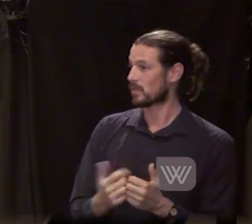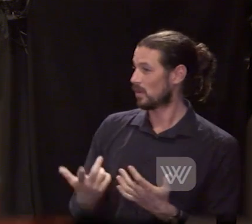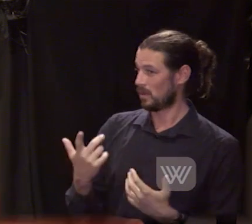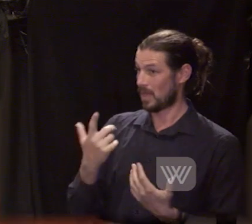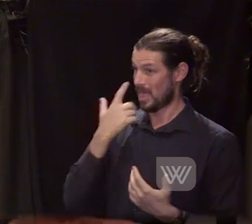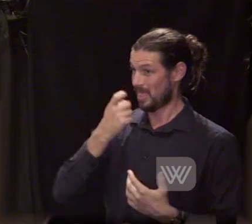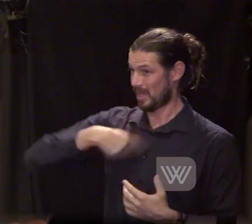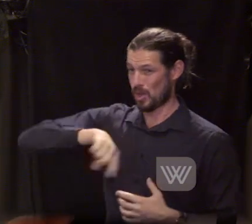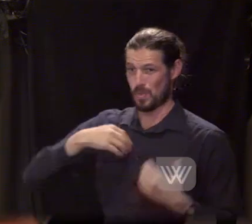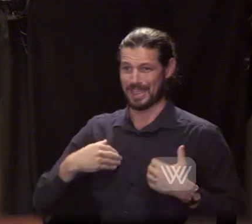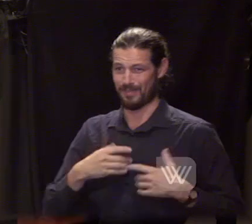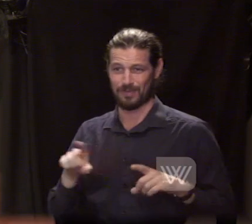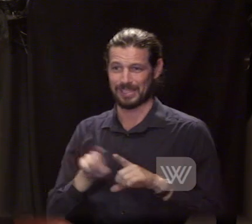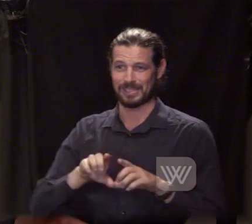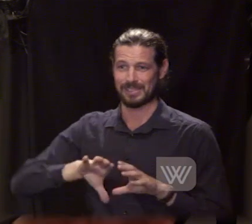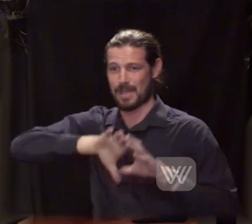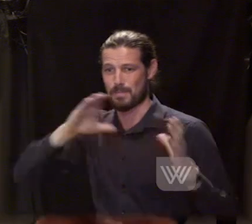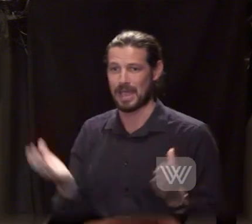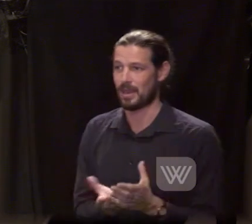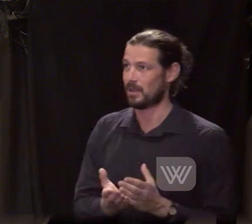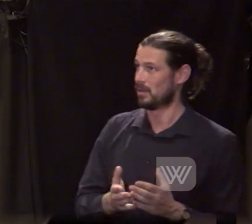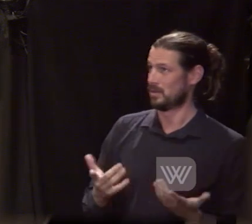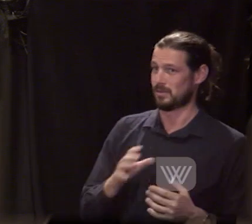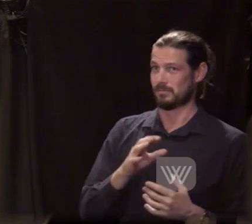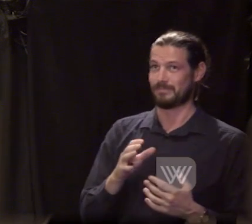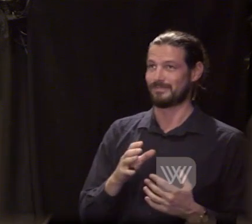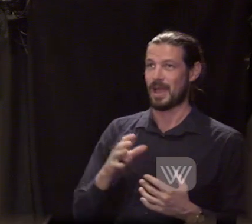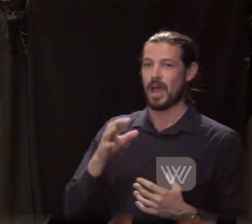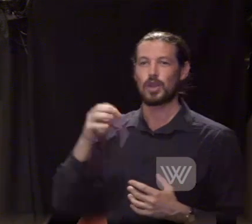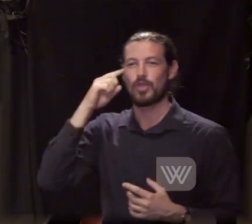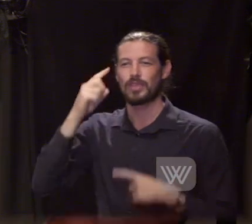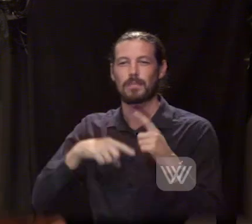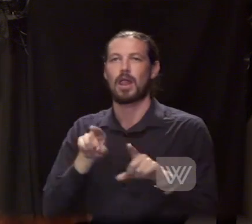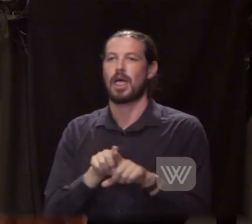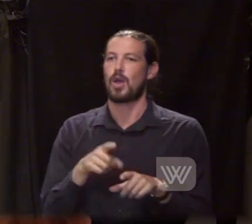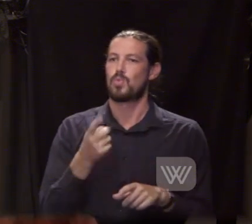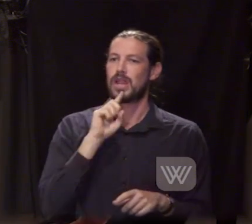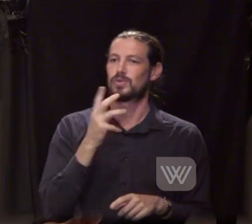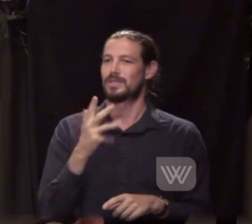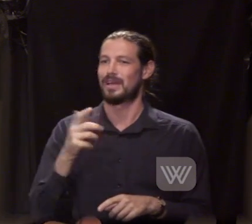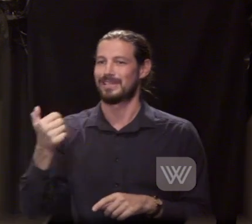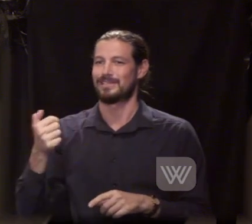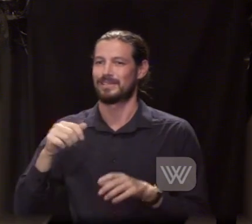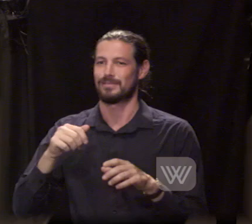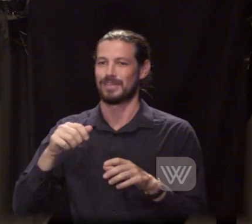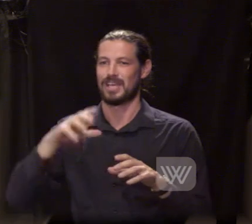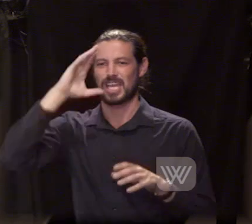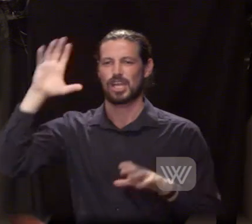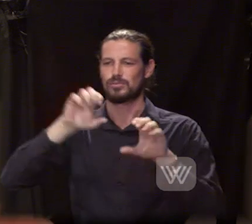that we are 196 countries and we're all fighting each other for who knows what. And it's really unfortunate, a lot of things that are going on in the world right